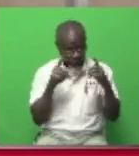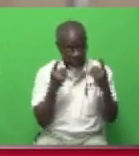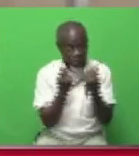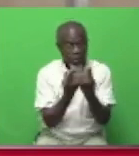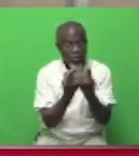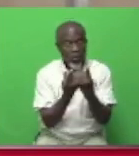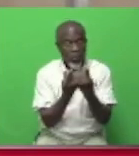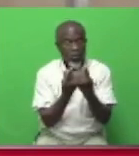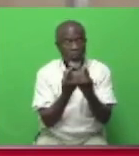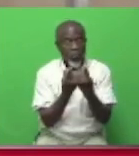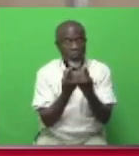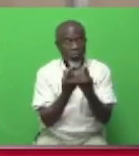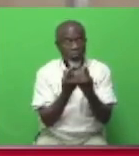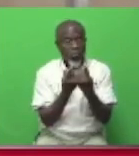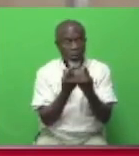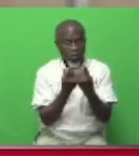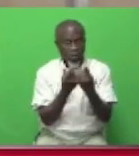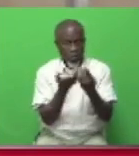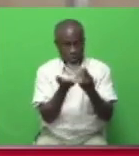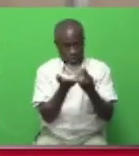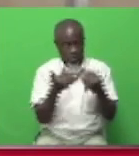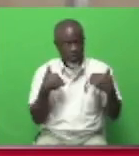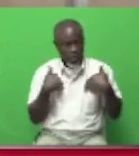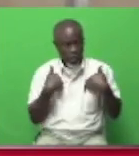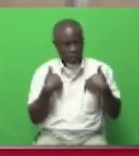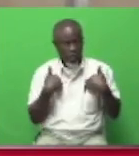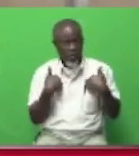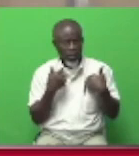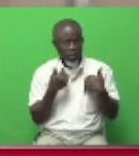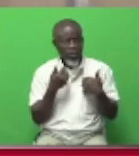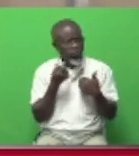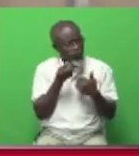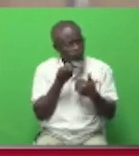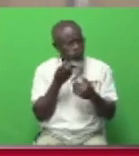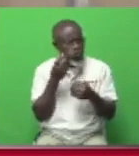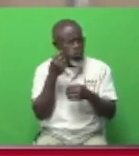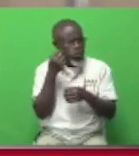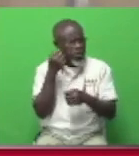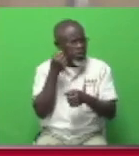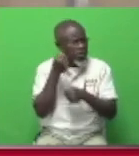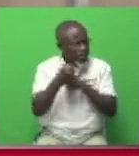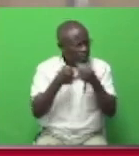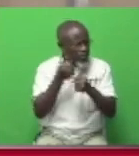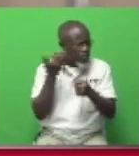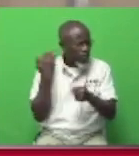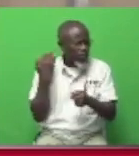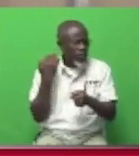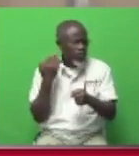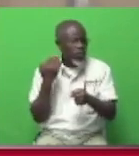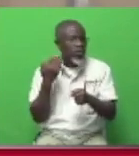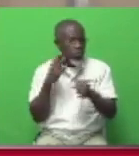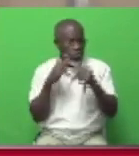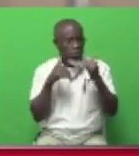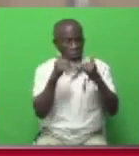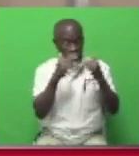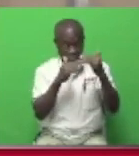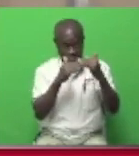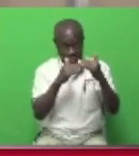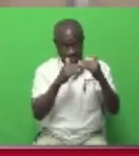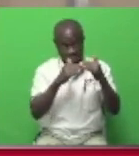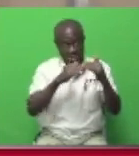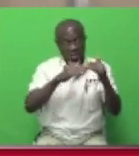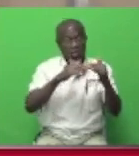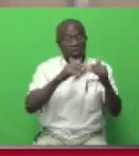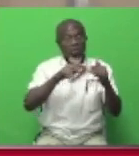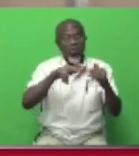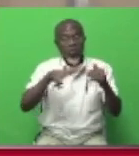President, has in the last few years built out 3 integrated registries, which is